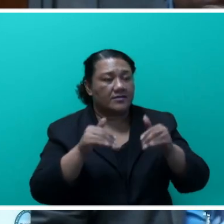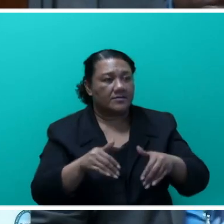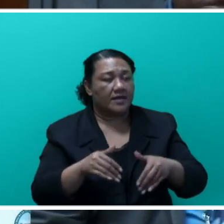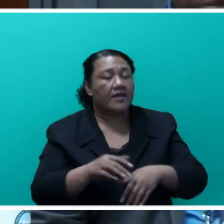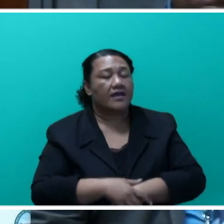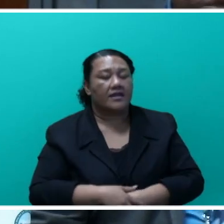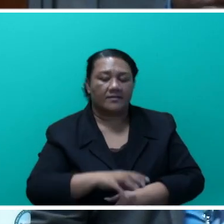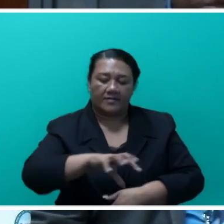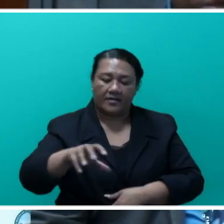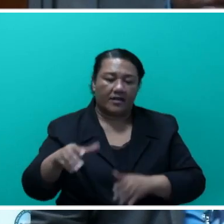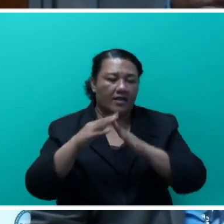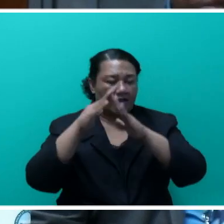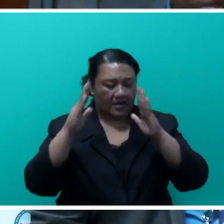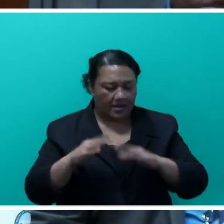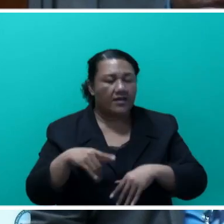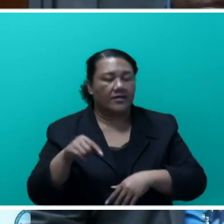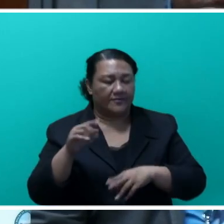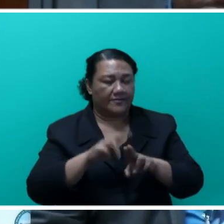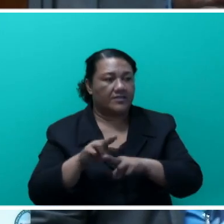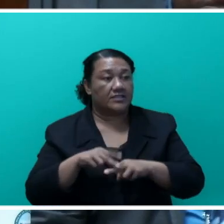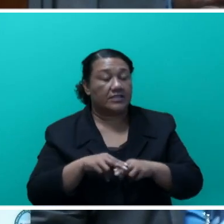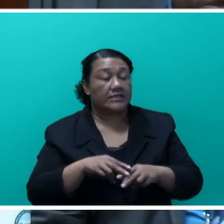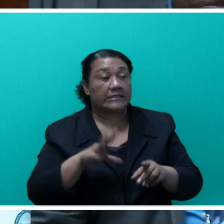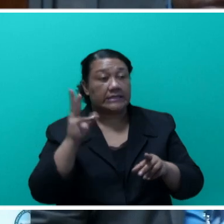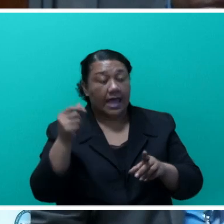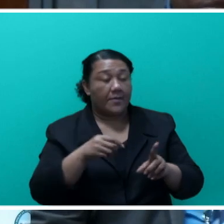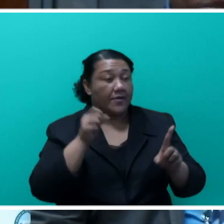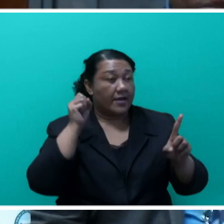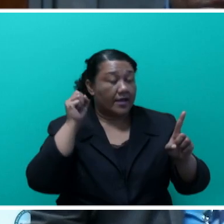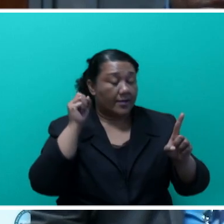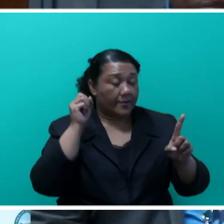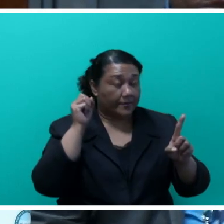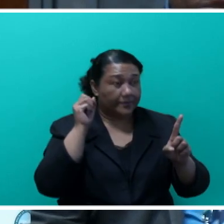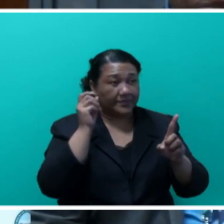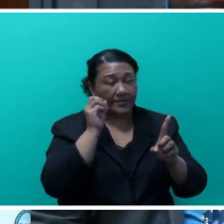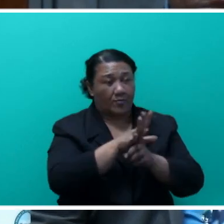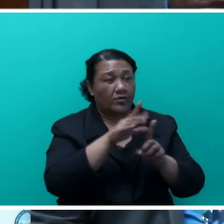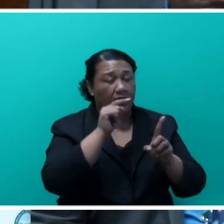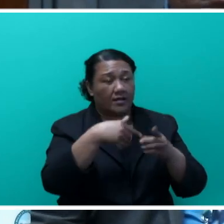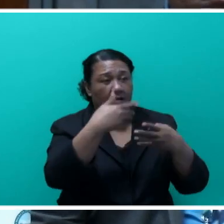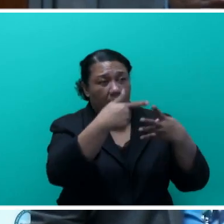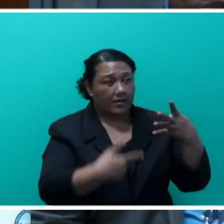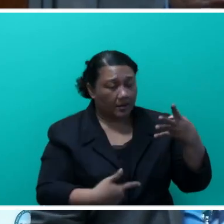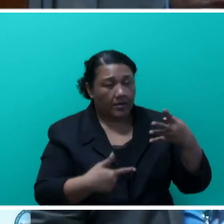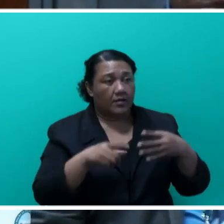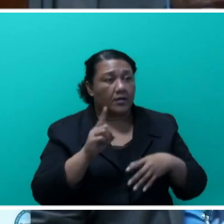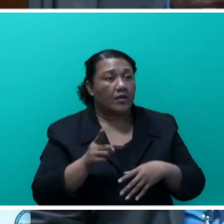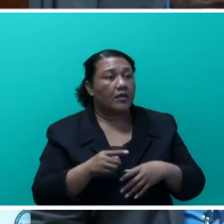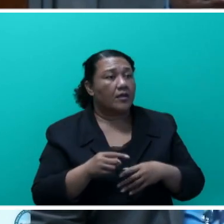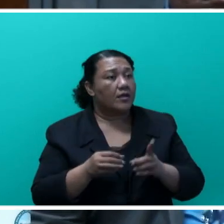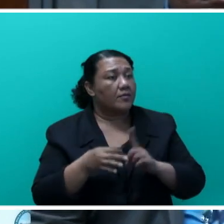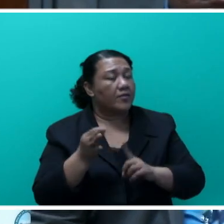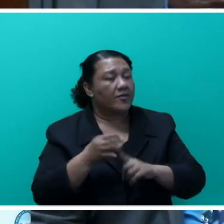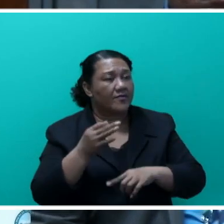Fiji. And some of the key themes emerging from the workshop include: 1, improve land use and